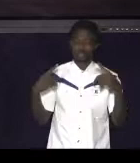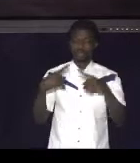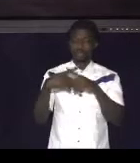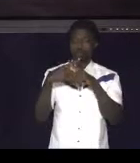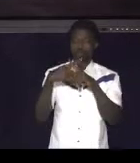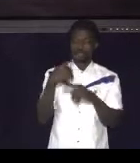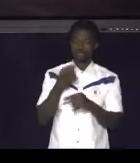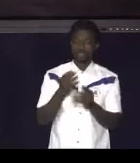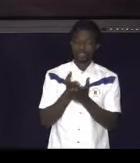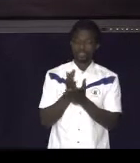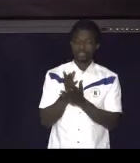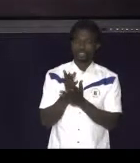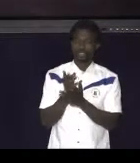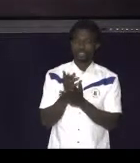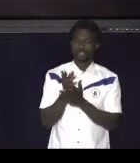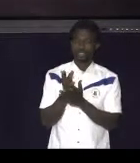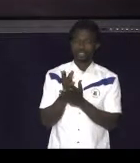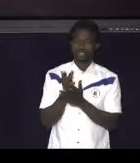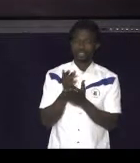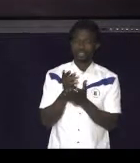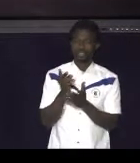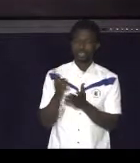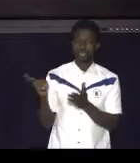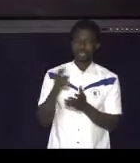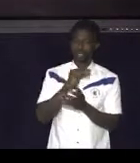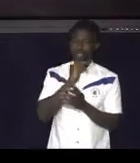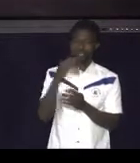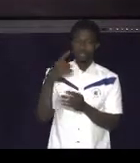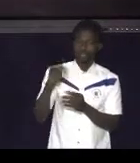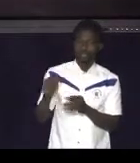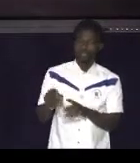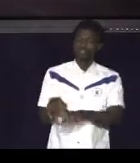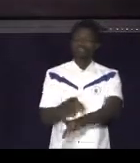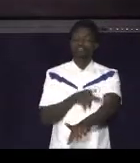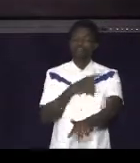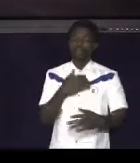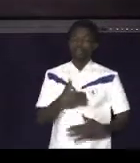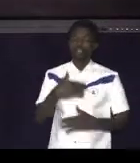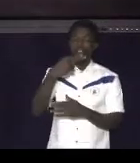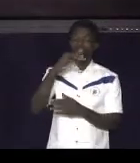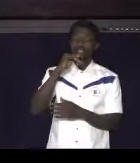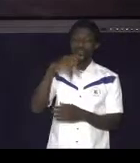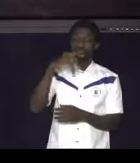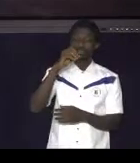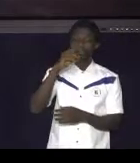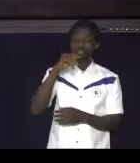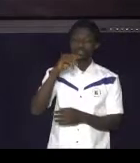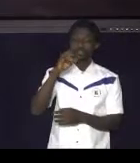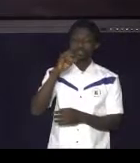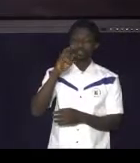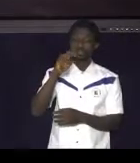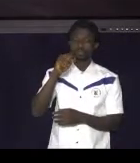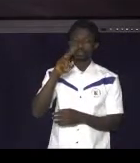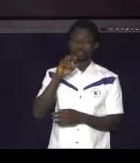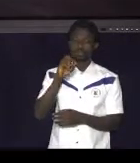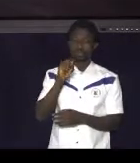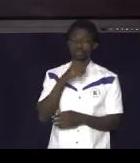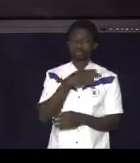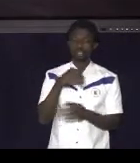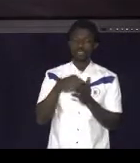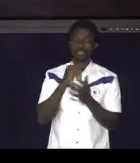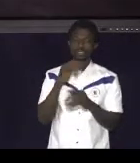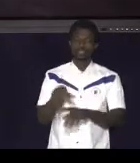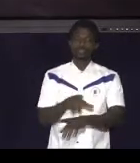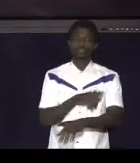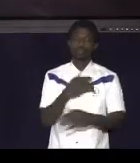right angle is called the hypotenuse, and it is the longest side. The side that is facing the right angle is called the hypotenuse, and it is